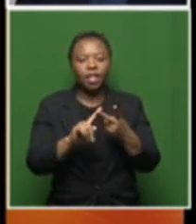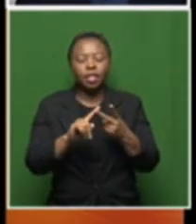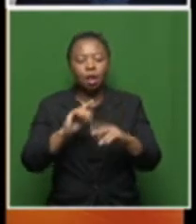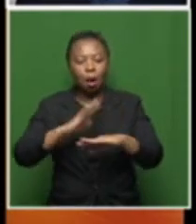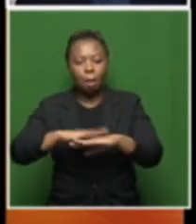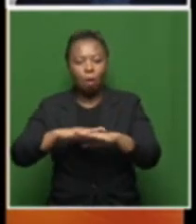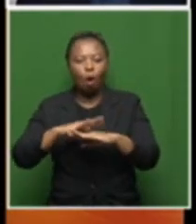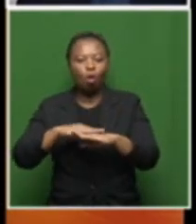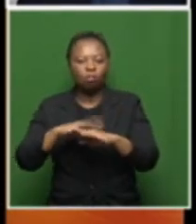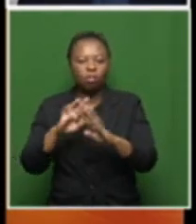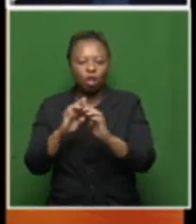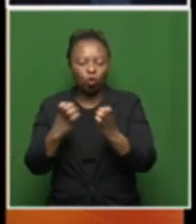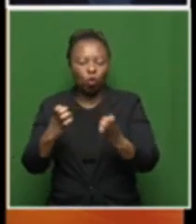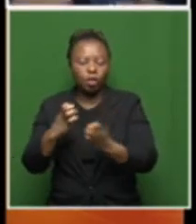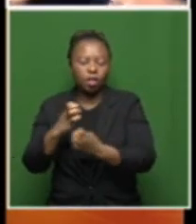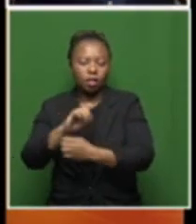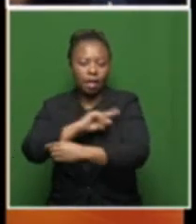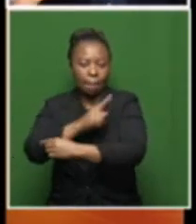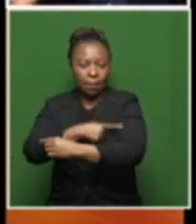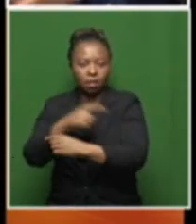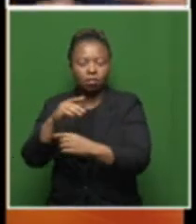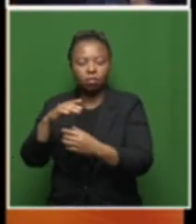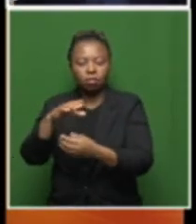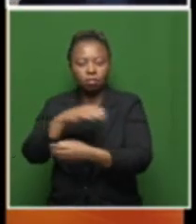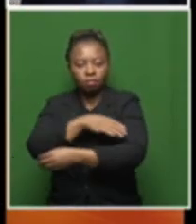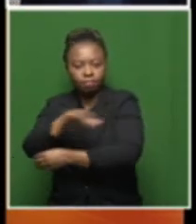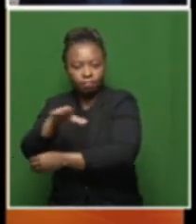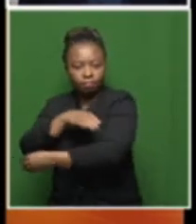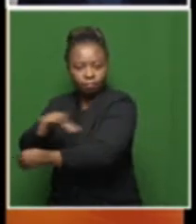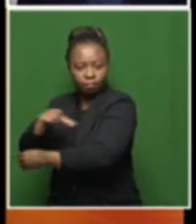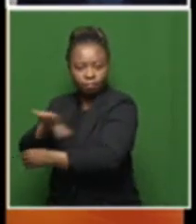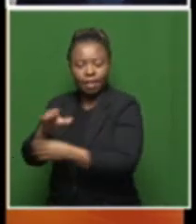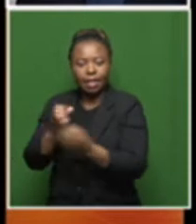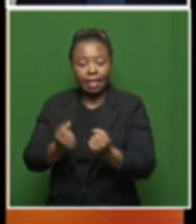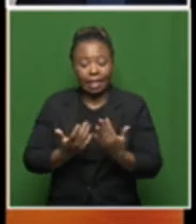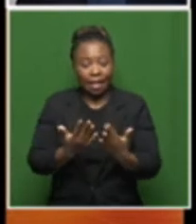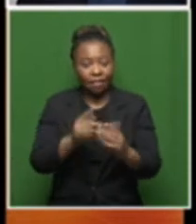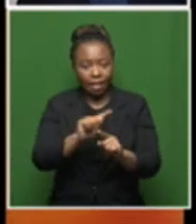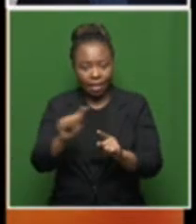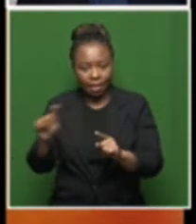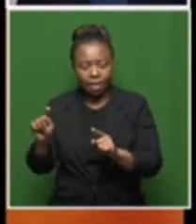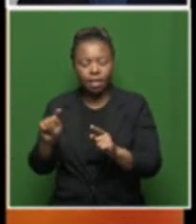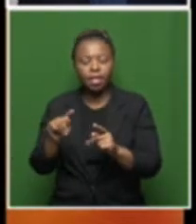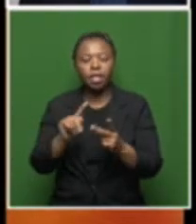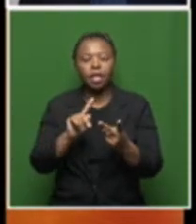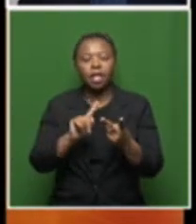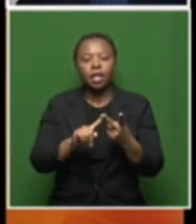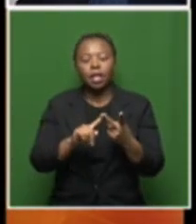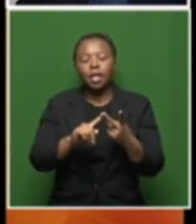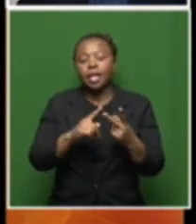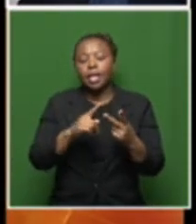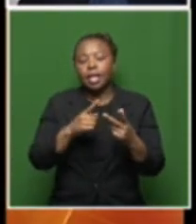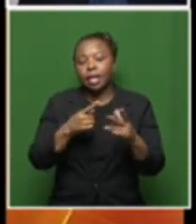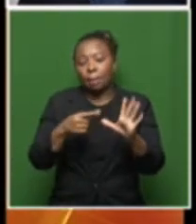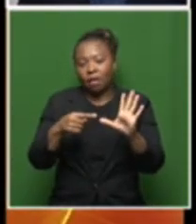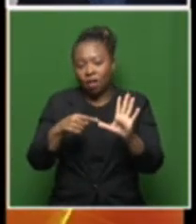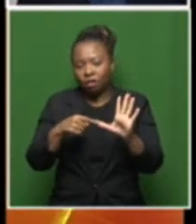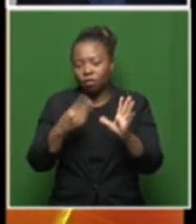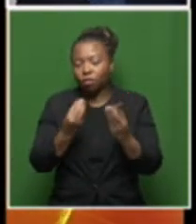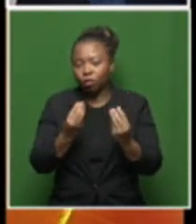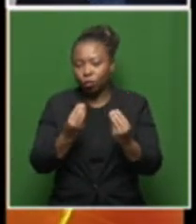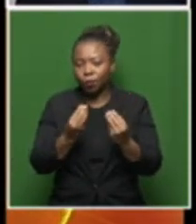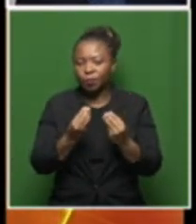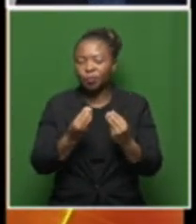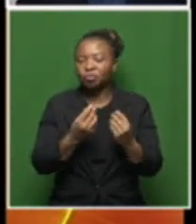will explain a little bit more detail, while we scale down other services in our service. And number 5 is that we've protected